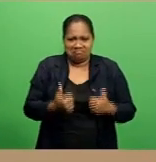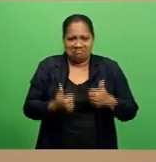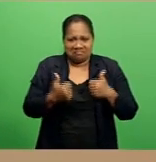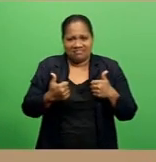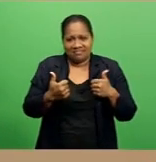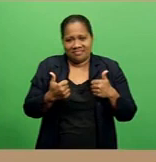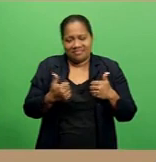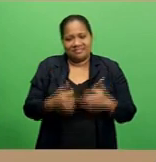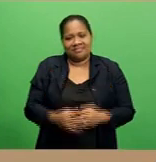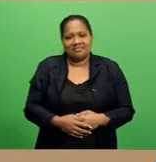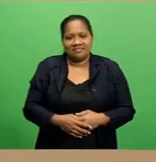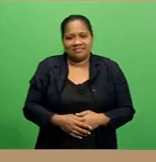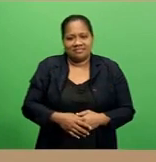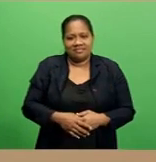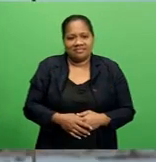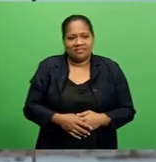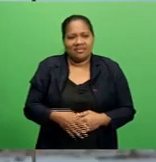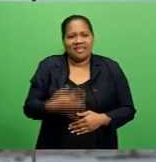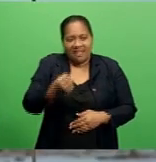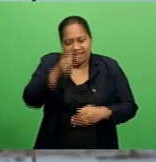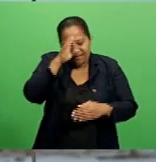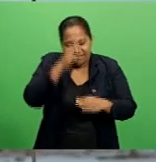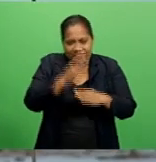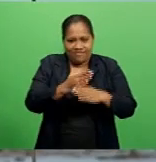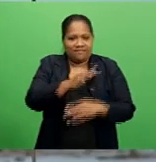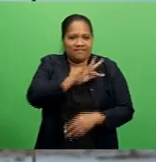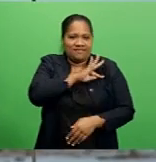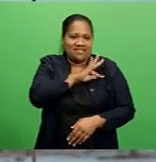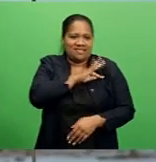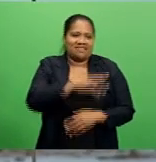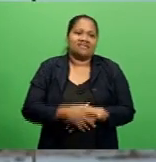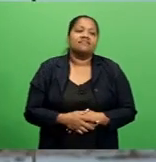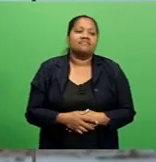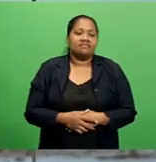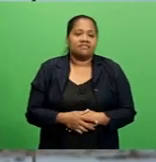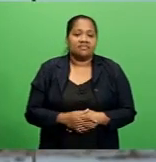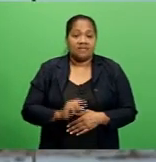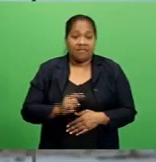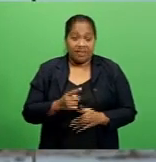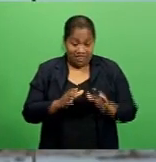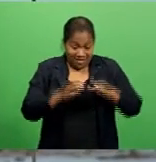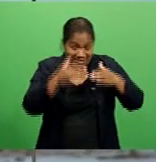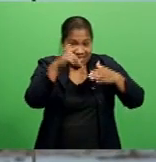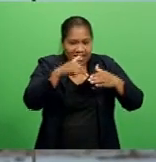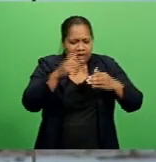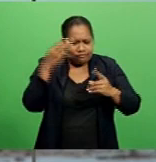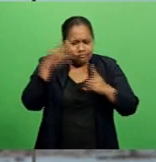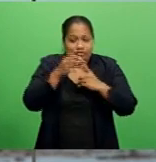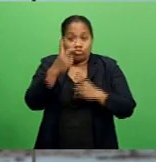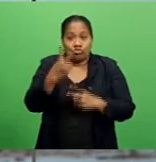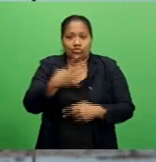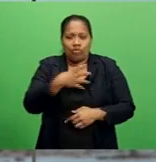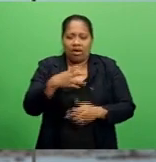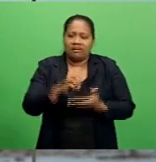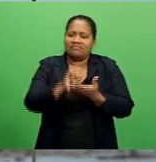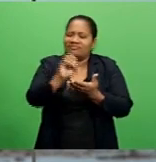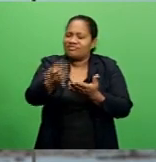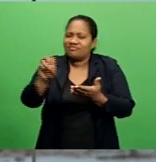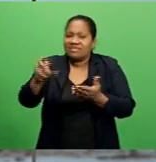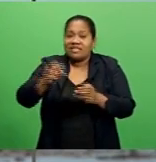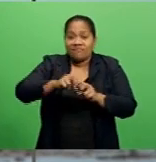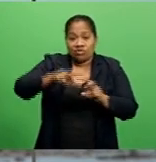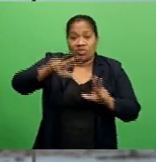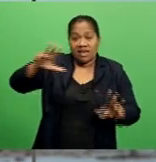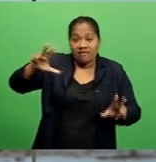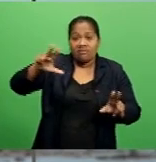and of hope and faith. The foundation is planning 2 more distributions in Vanua Levu as well as